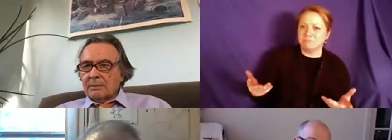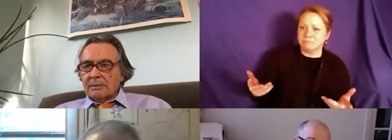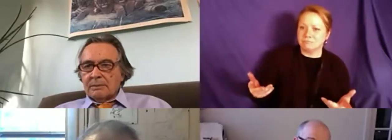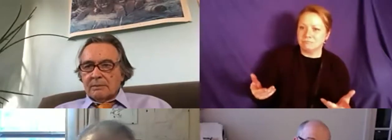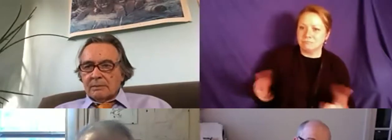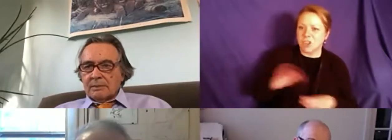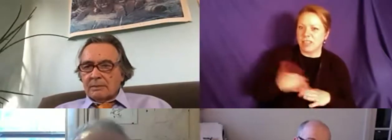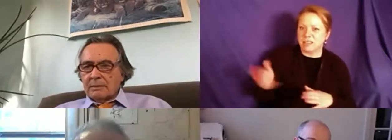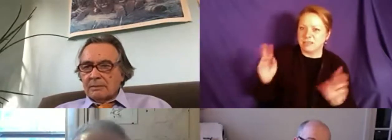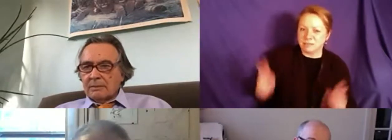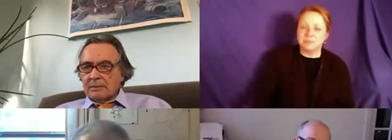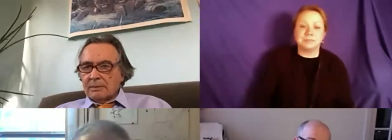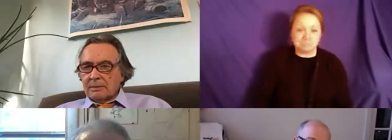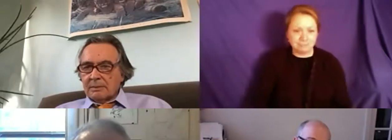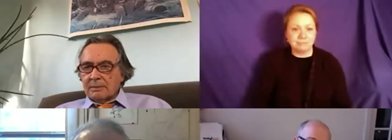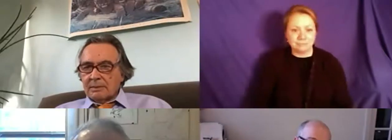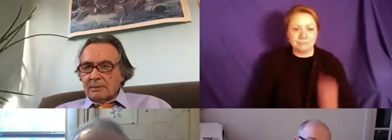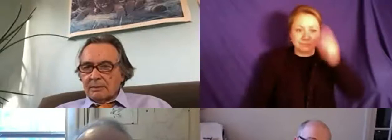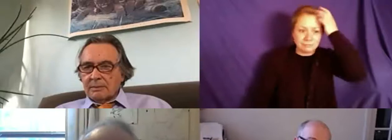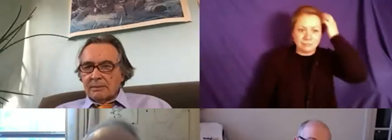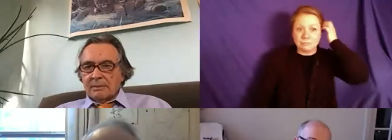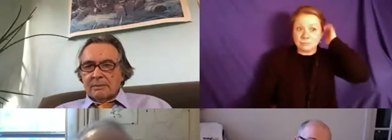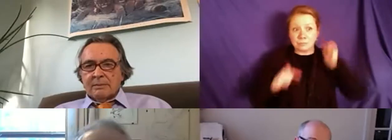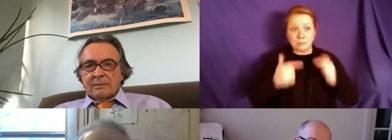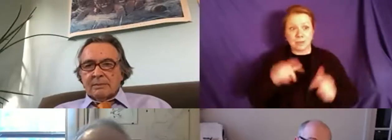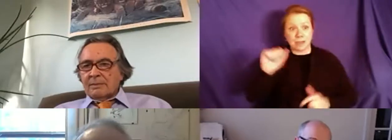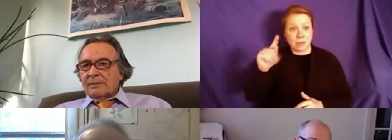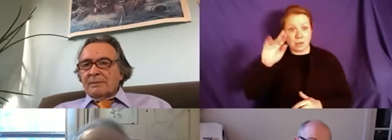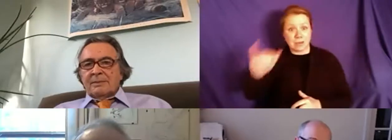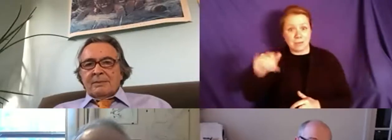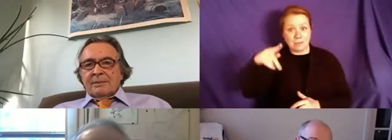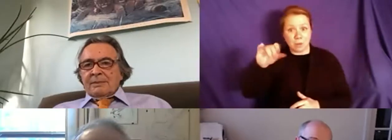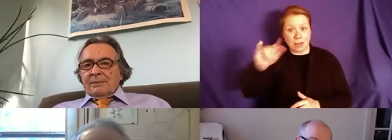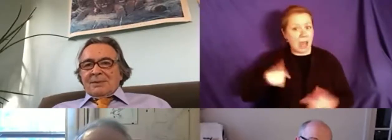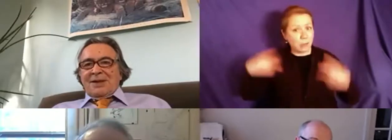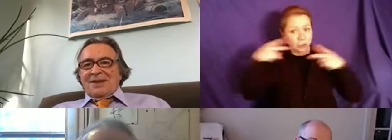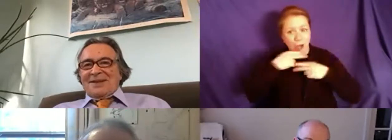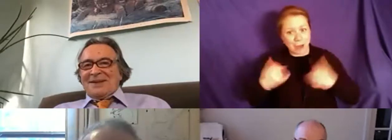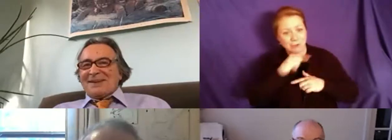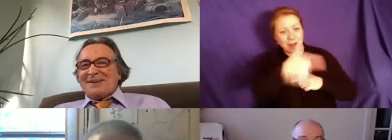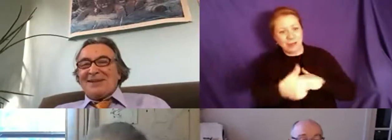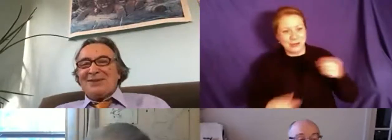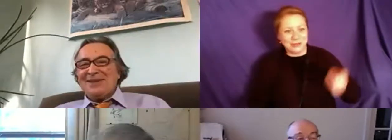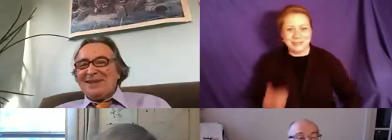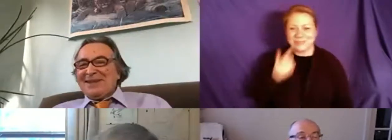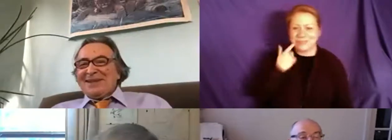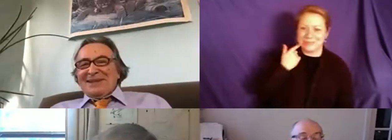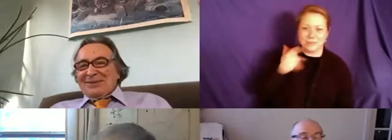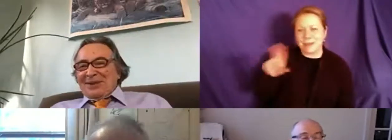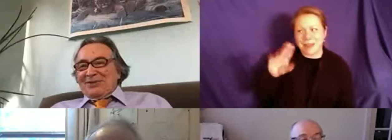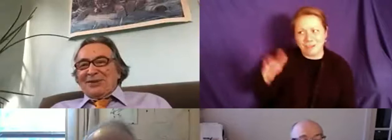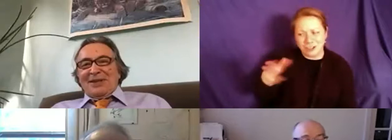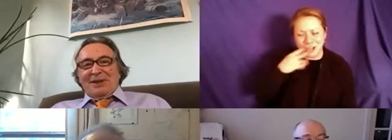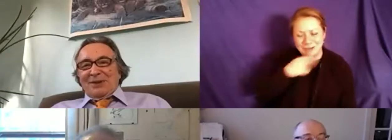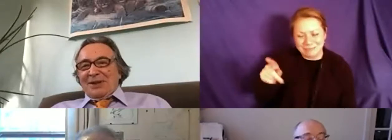on things. So, Anthony, I'll shut up now. Never.